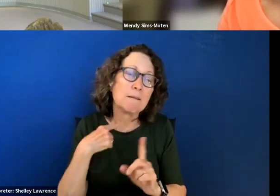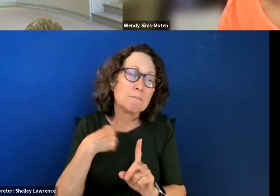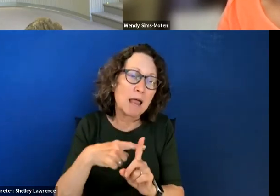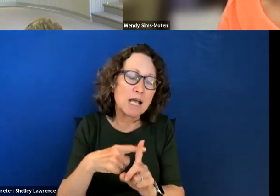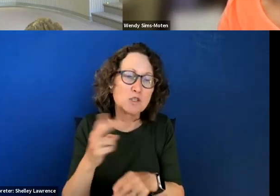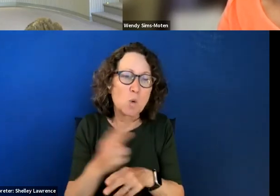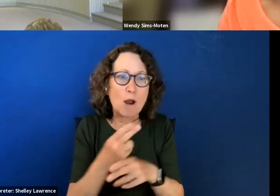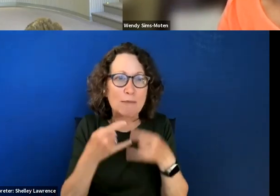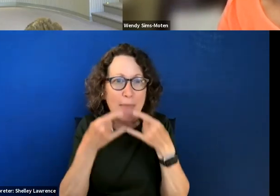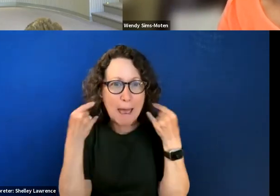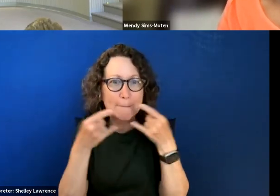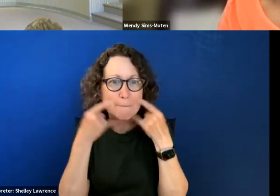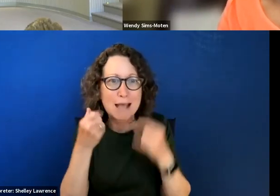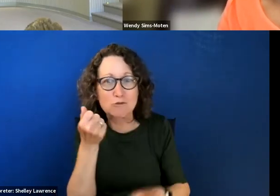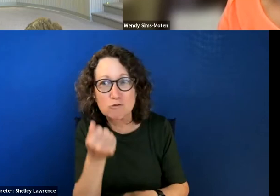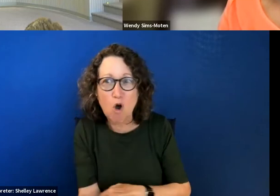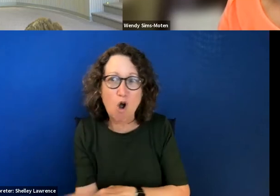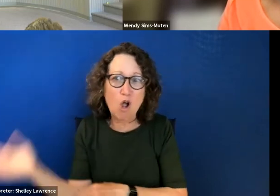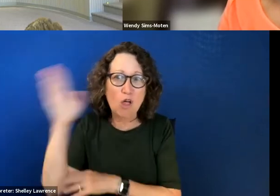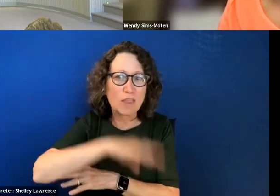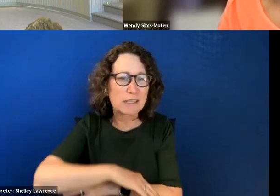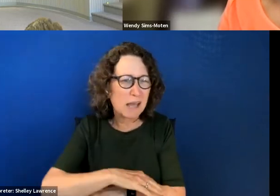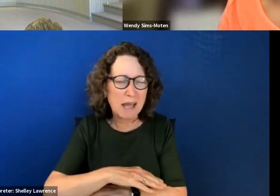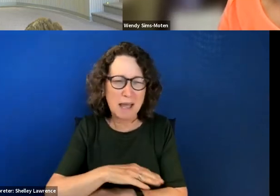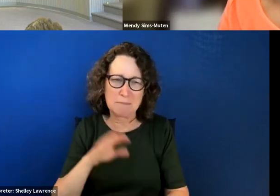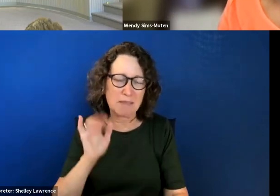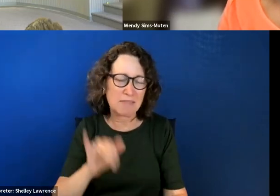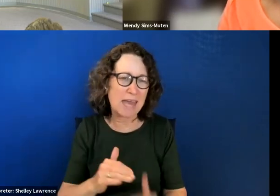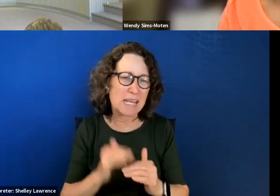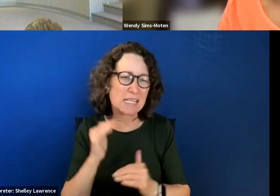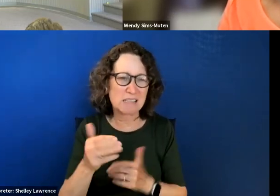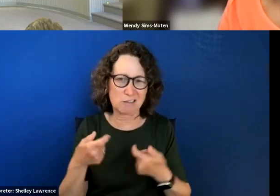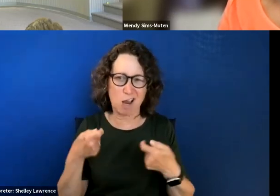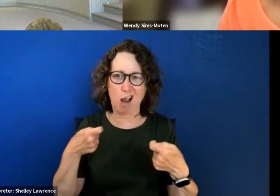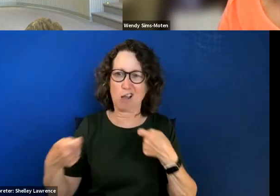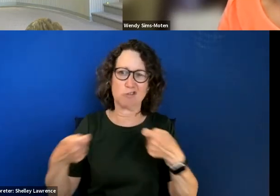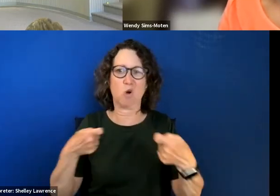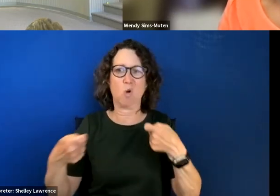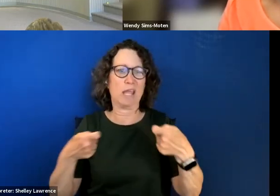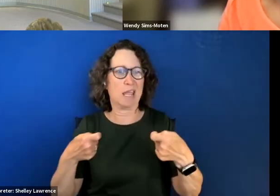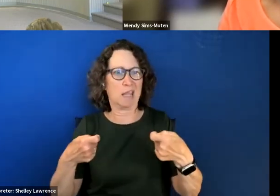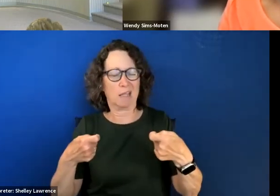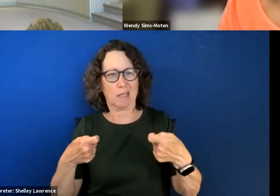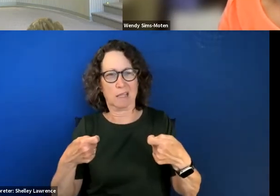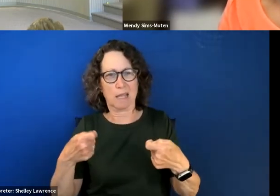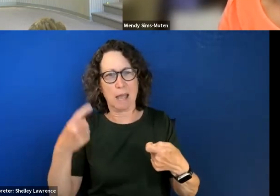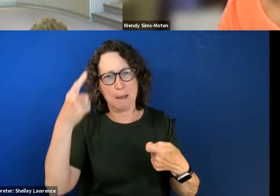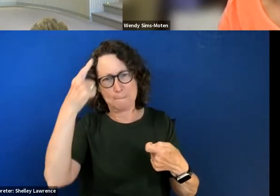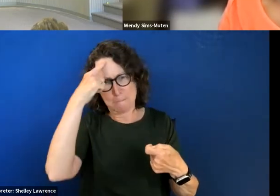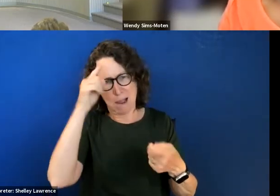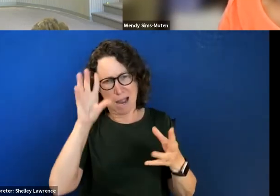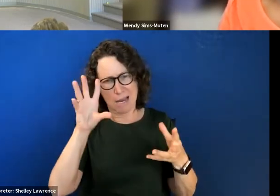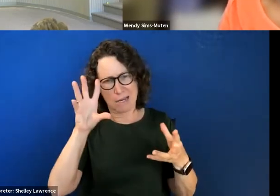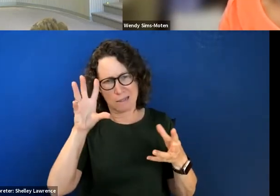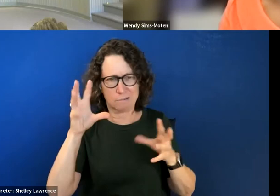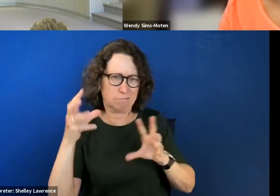wearing the masks all the time. It is such a controlling mind-bending,